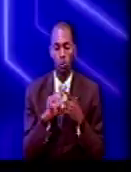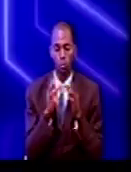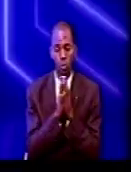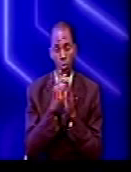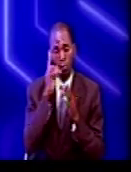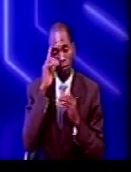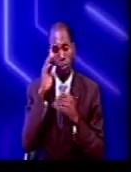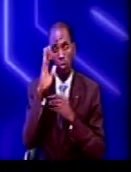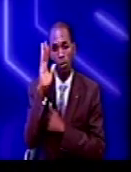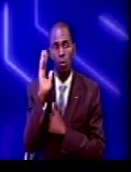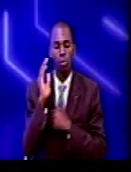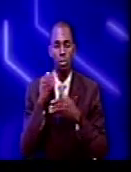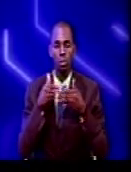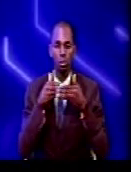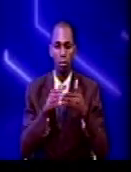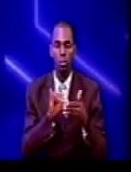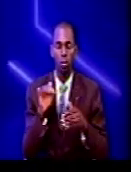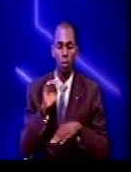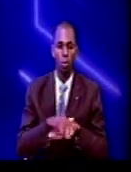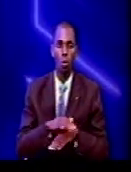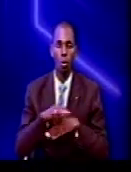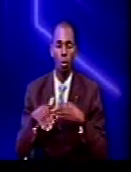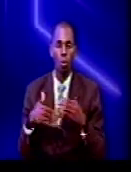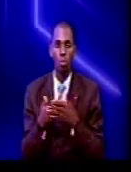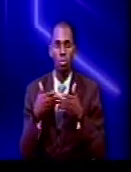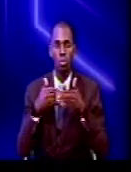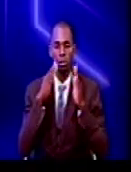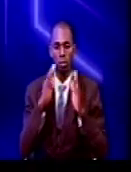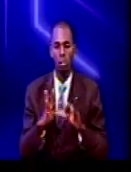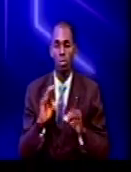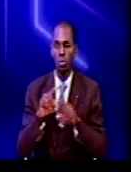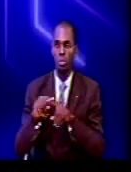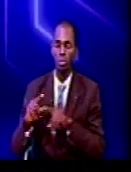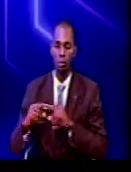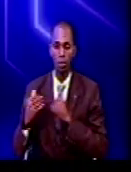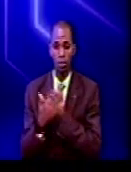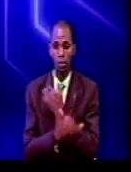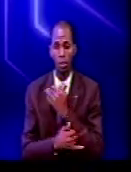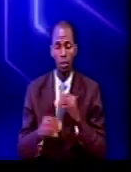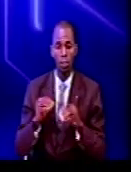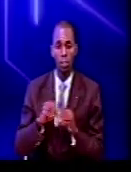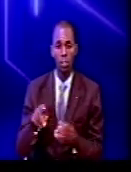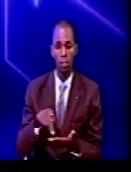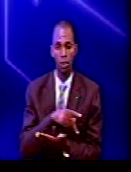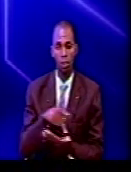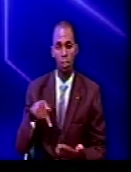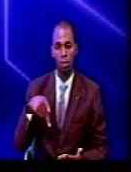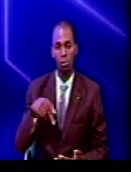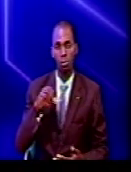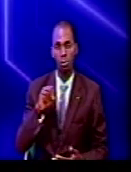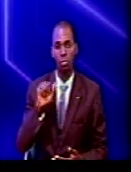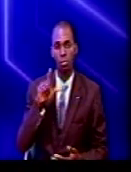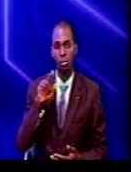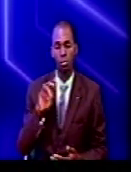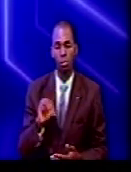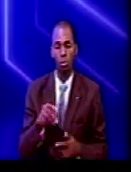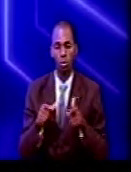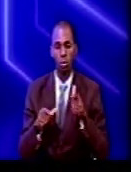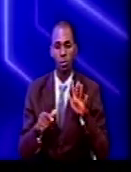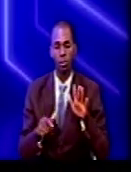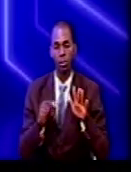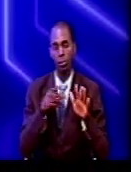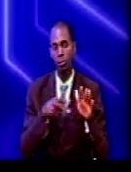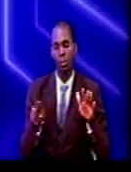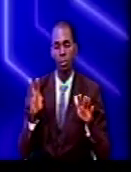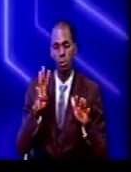Finally, we are praying for God's guidance over all the leaders of the various nations. In